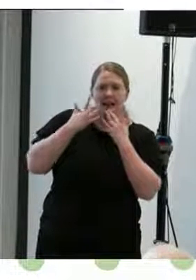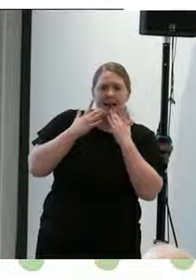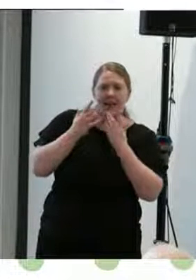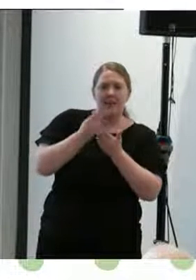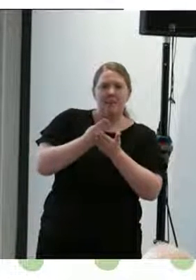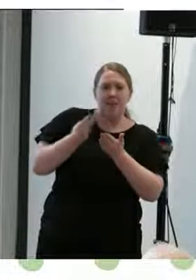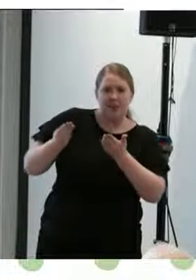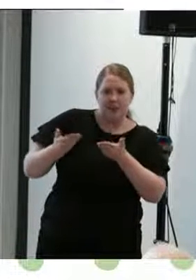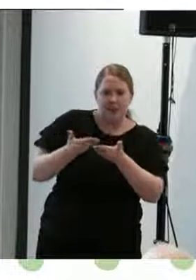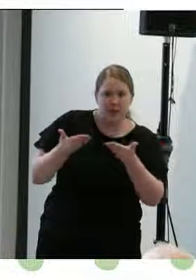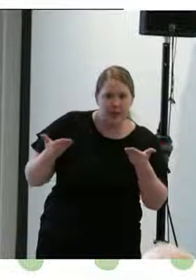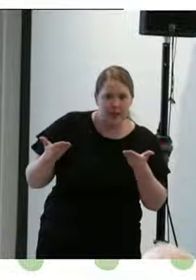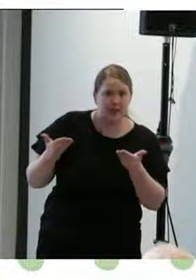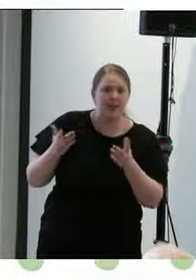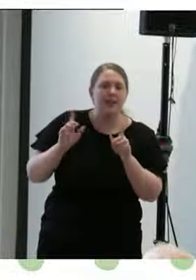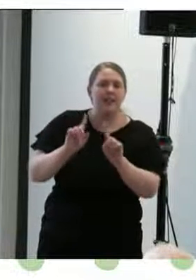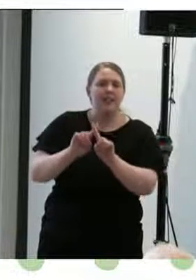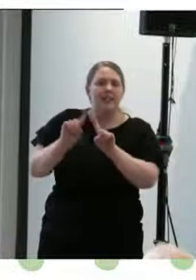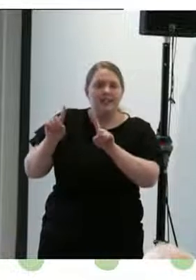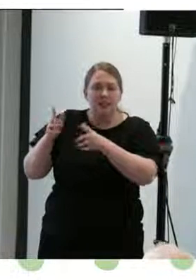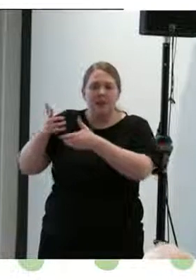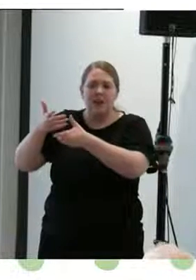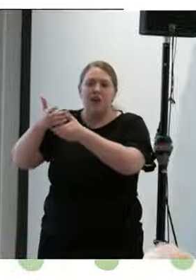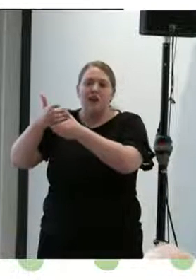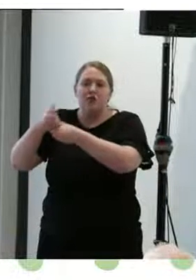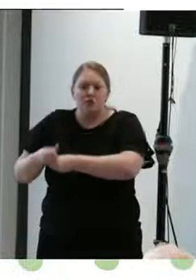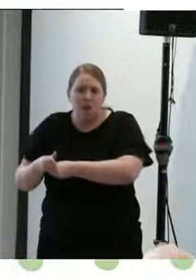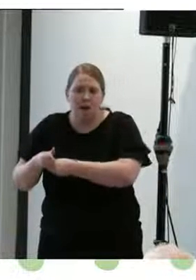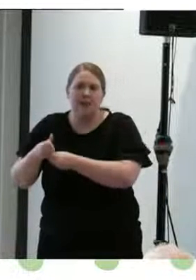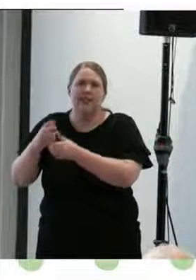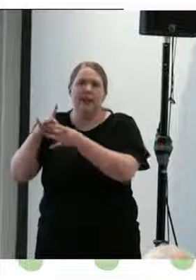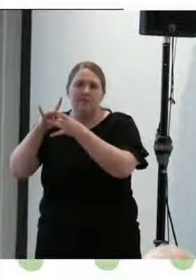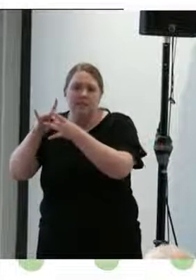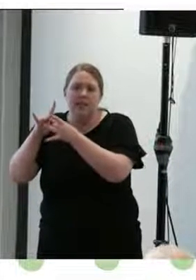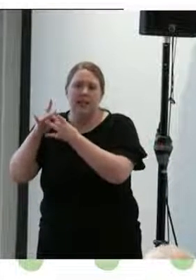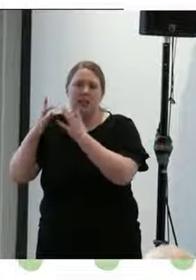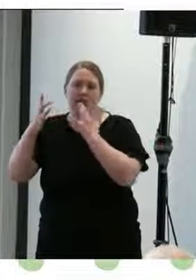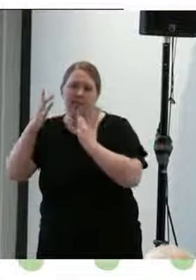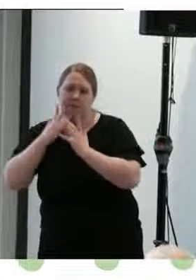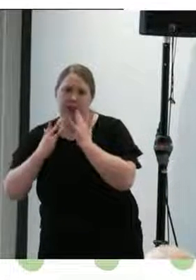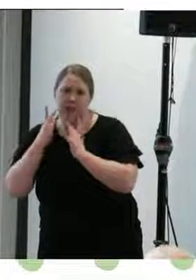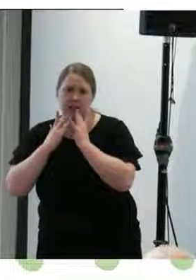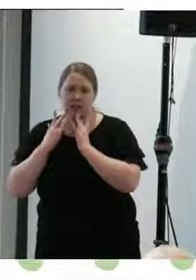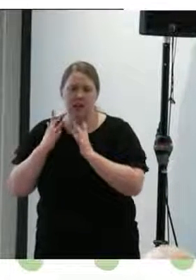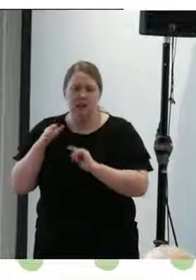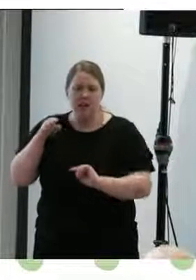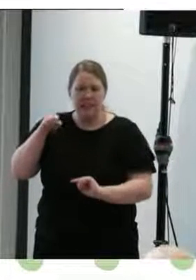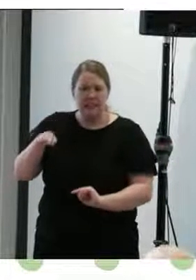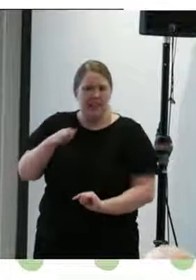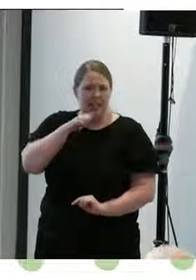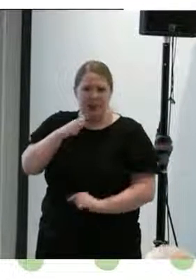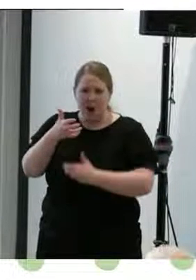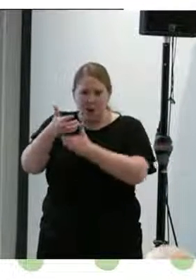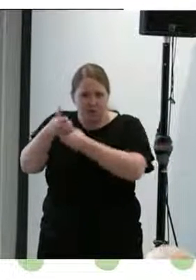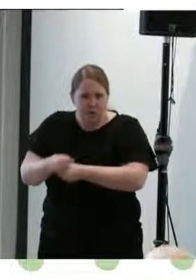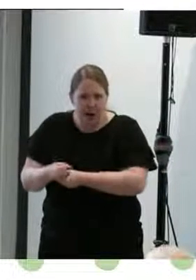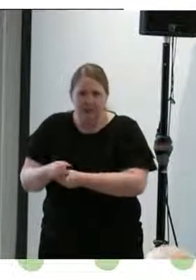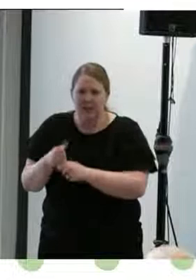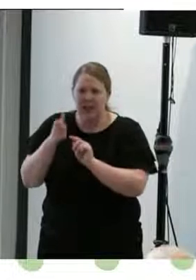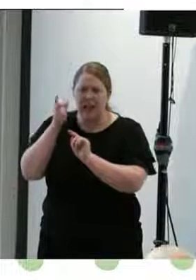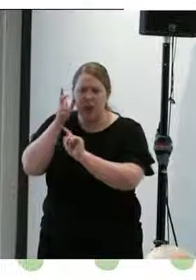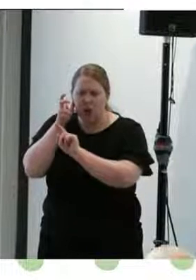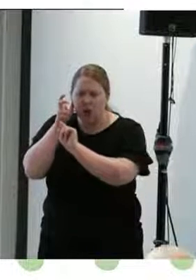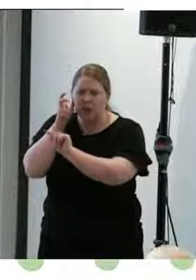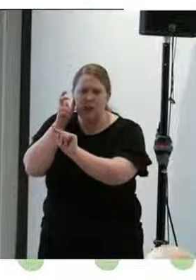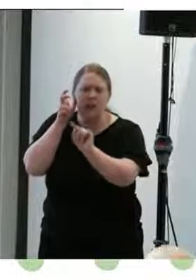than lack of strong relationships and trust. And the disconnection and distrust that I heard also suggests there may be space for local